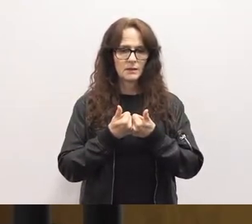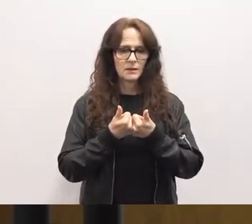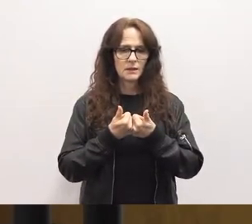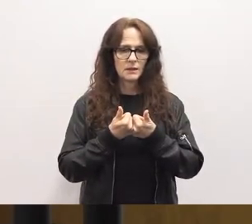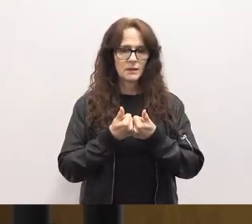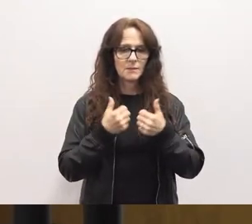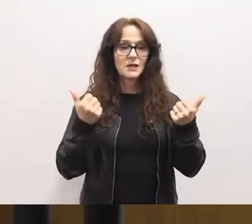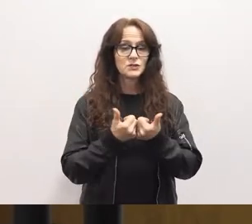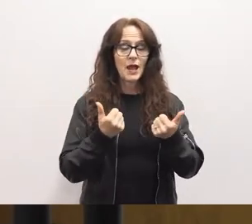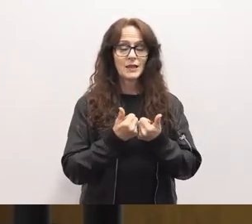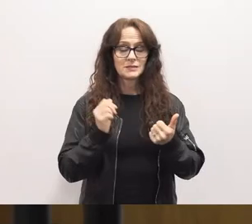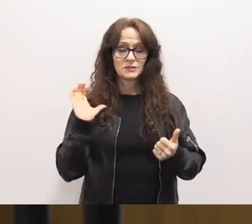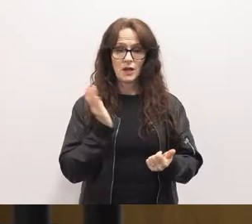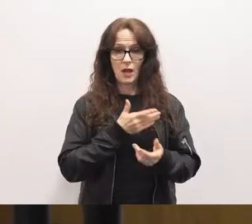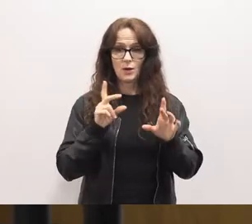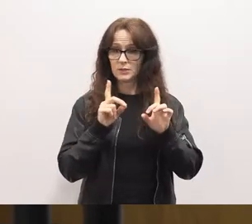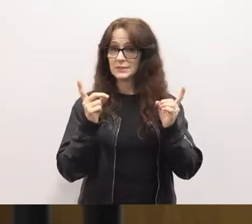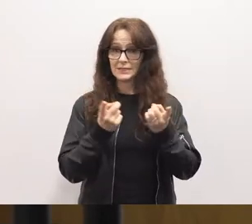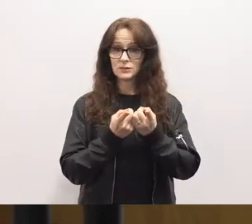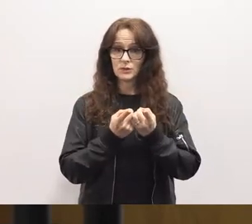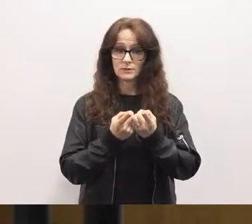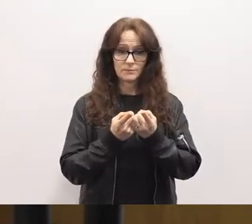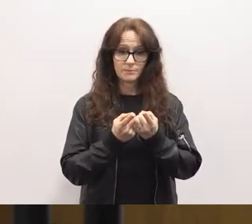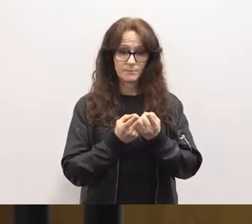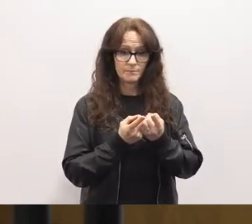I'm going to challenge the district. And so,